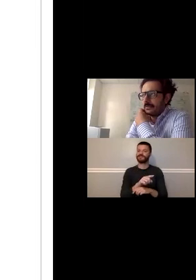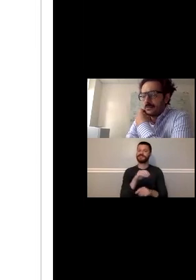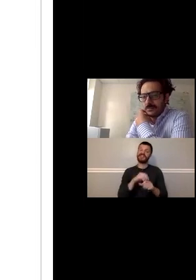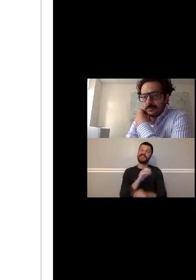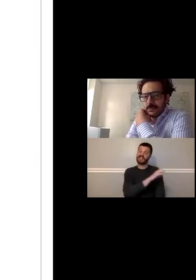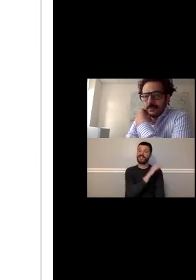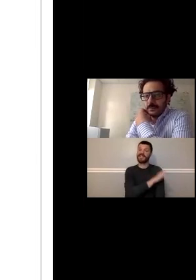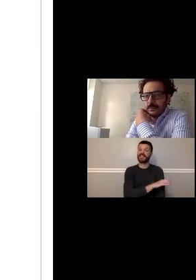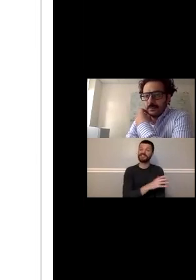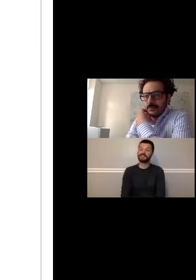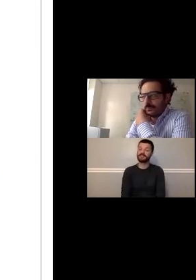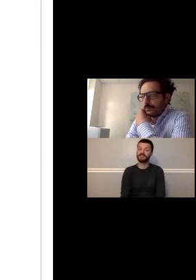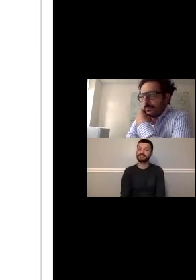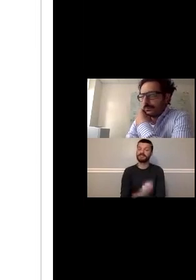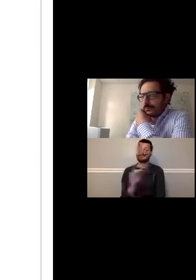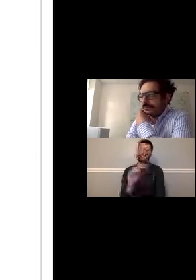and use them